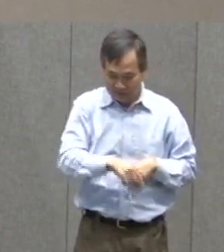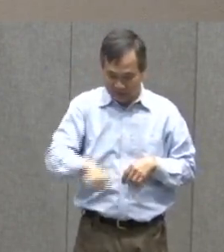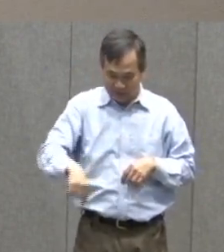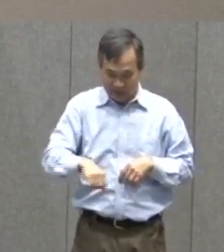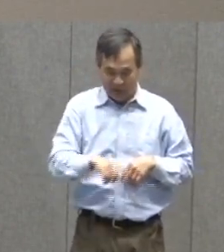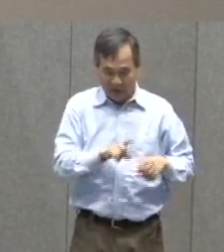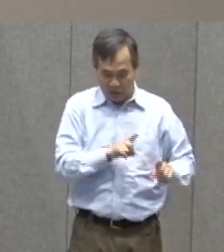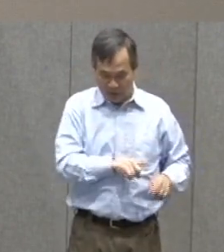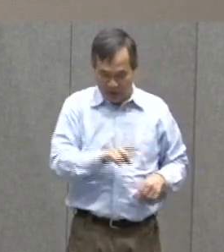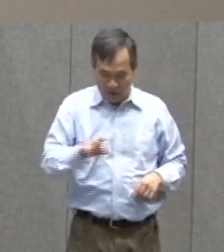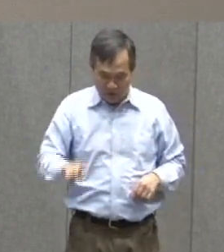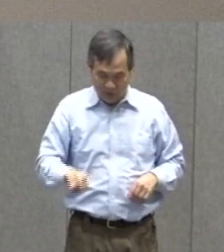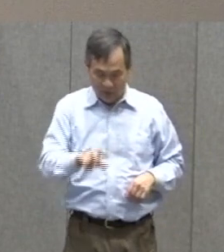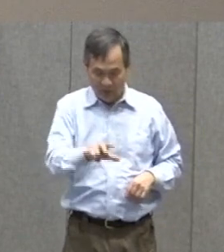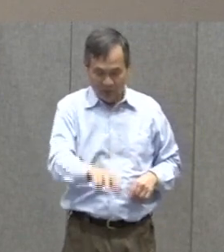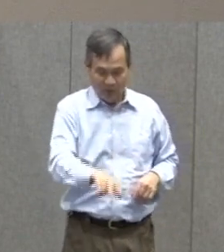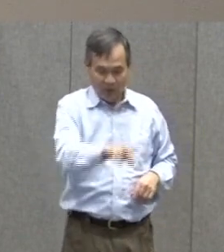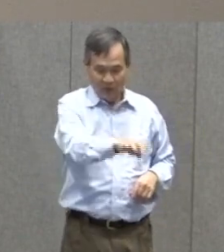have to,